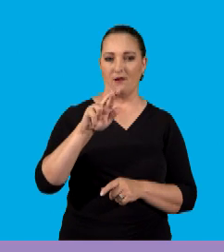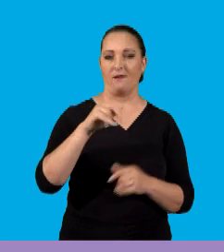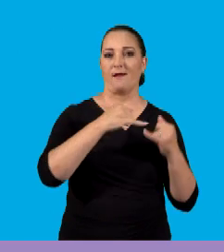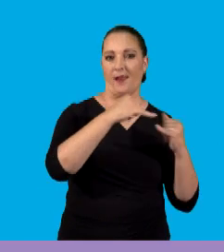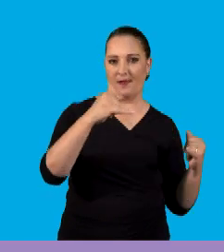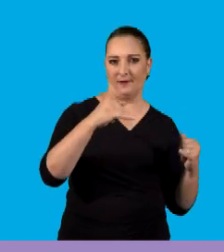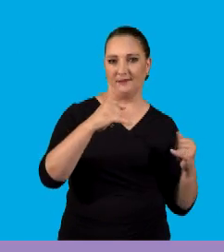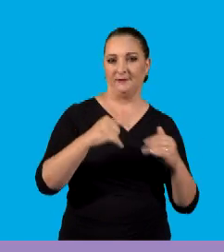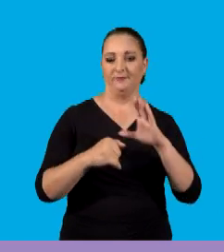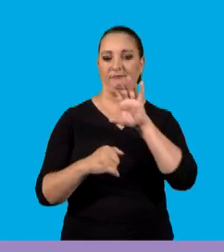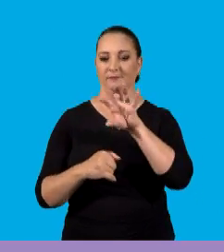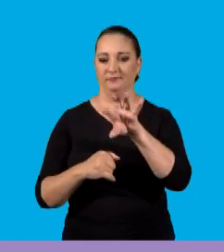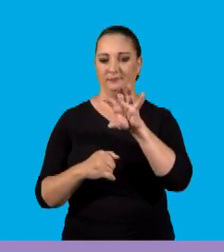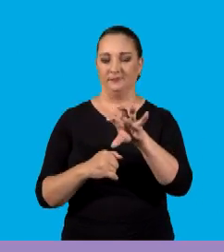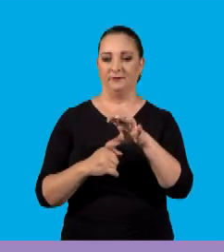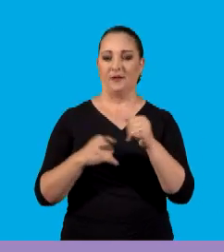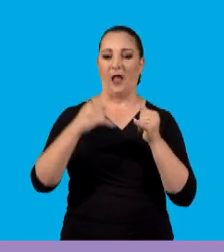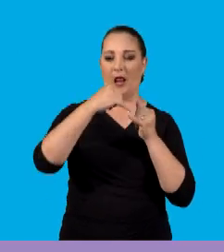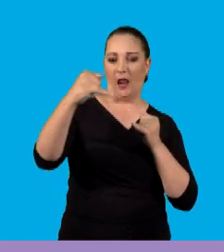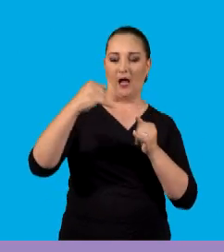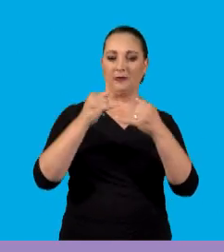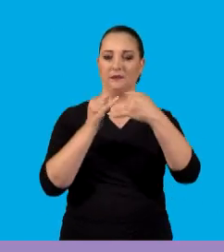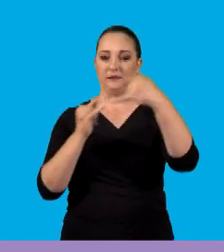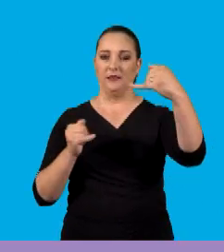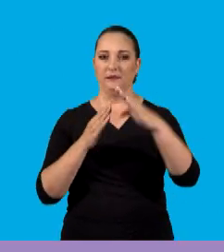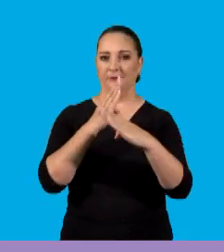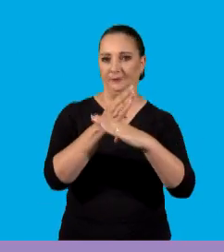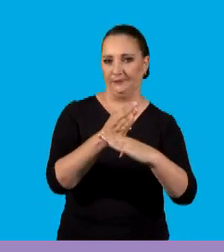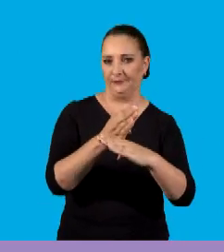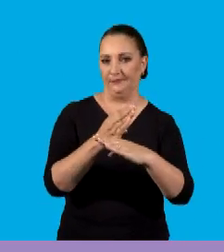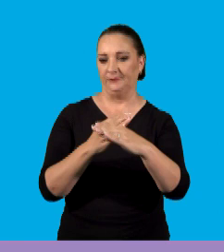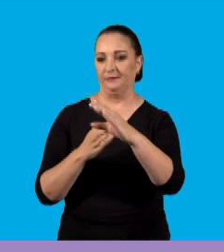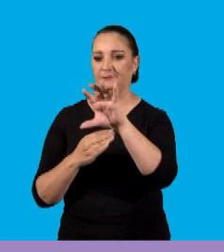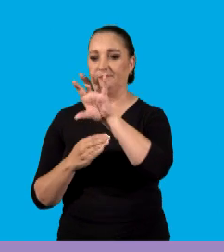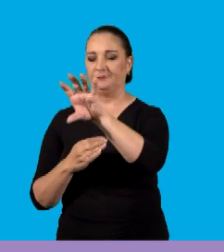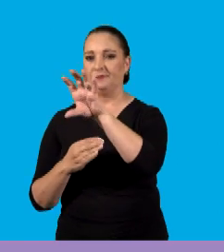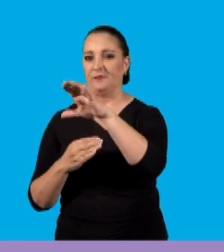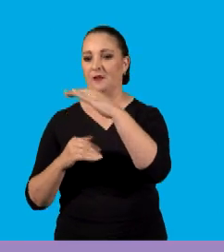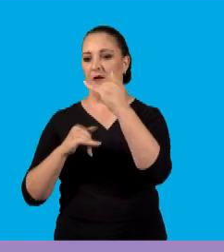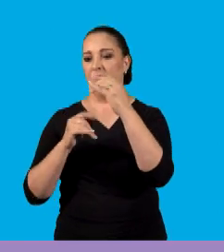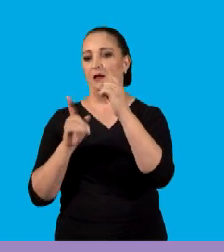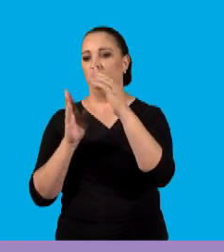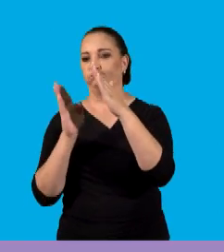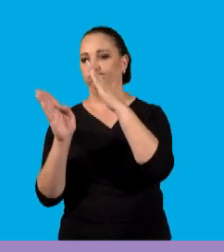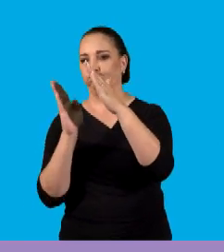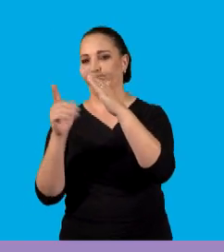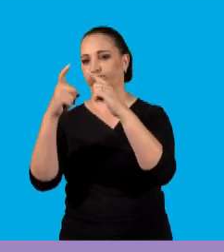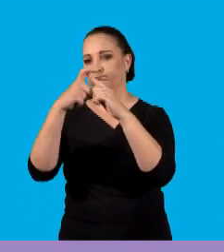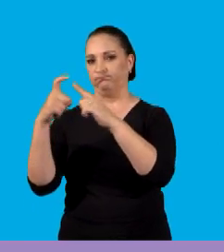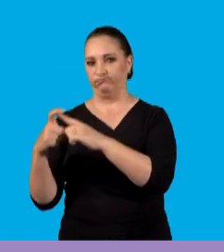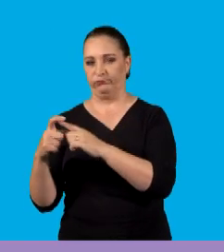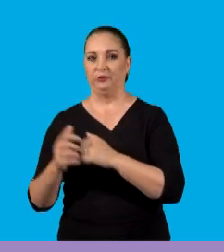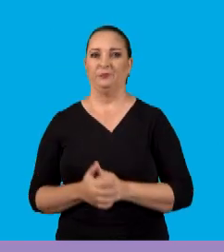looked at angles that were formed by intersecting lines. We also looked at angles that were formed by parallel lines.